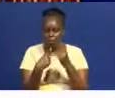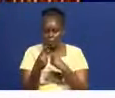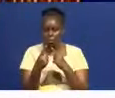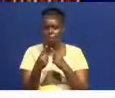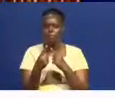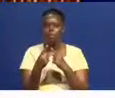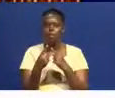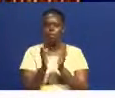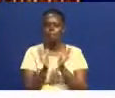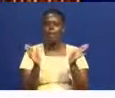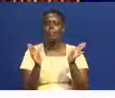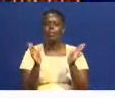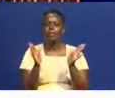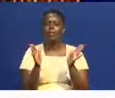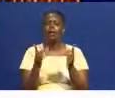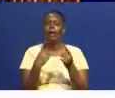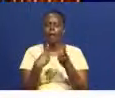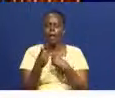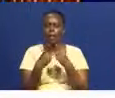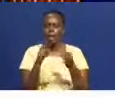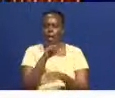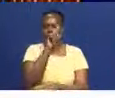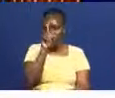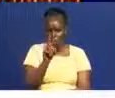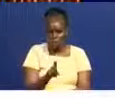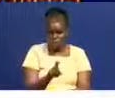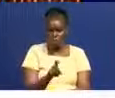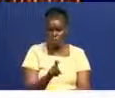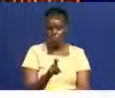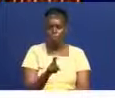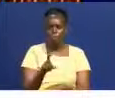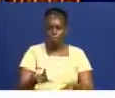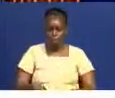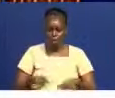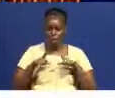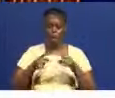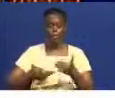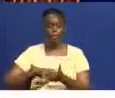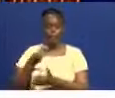important public conversation on the question of the high cost of living,